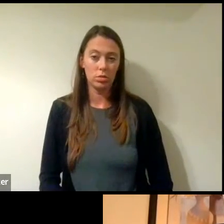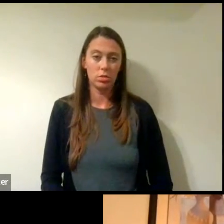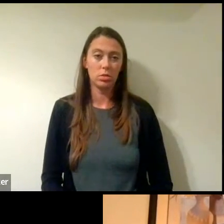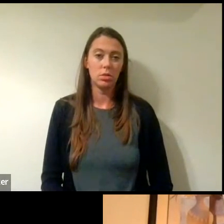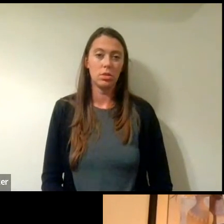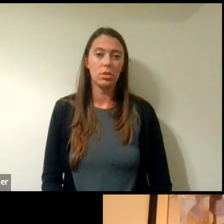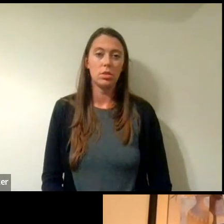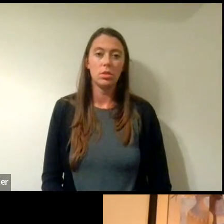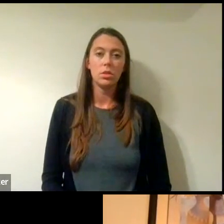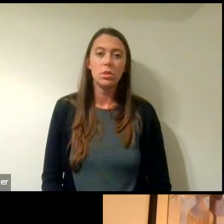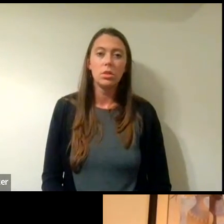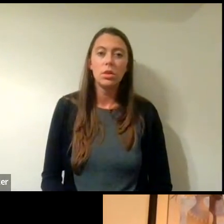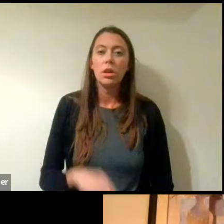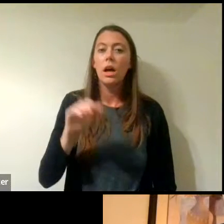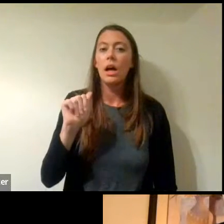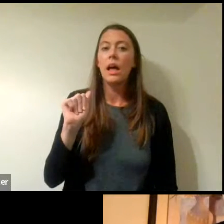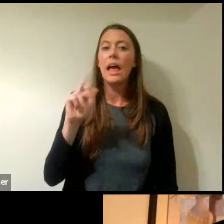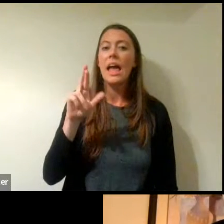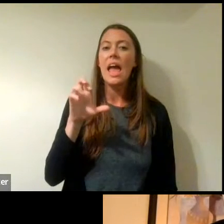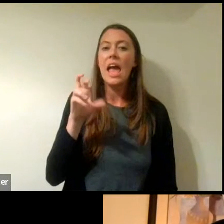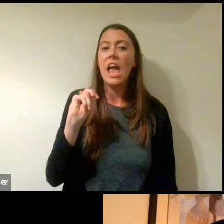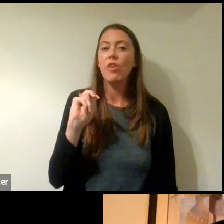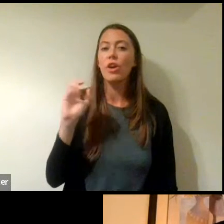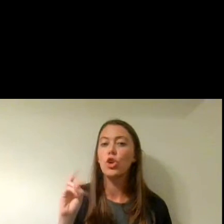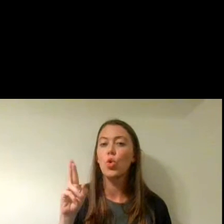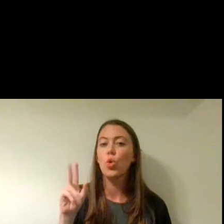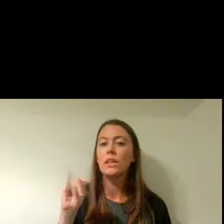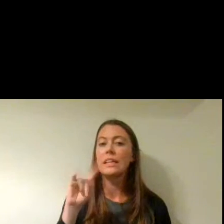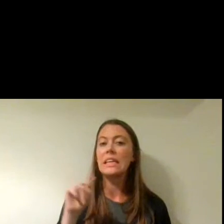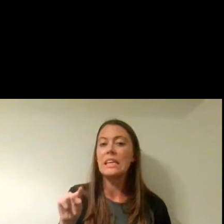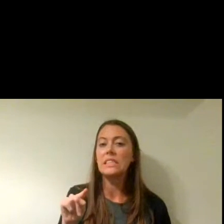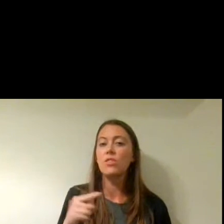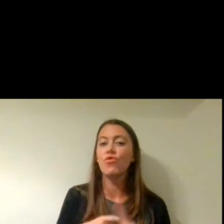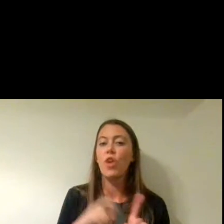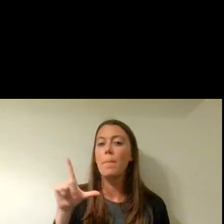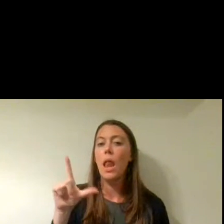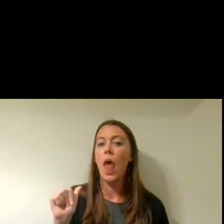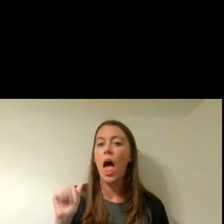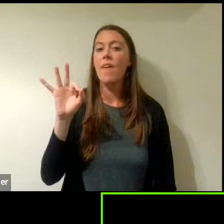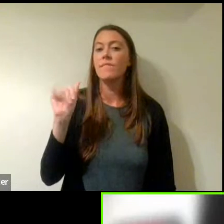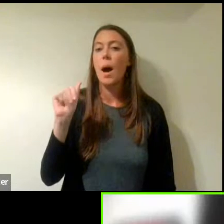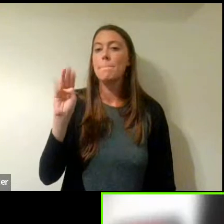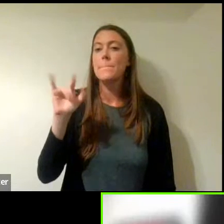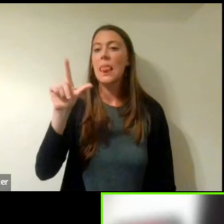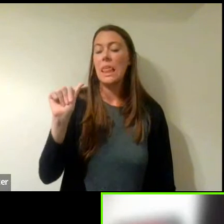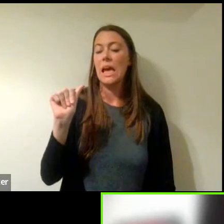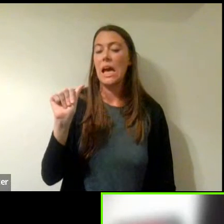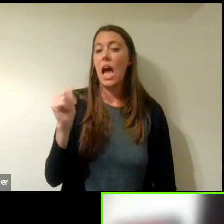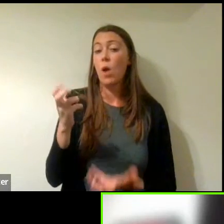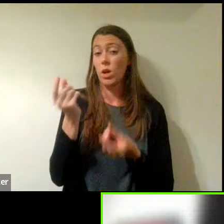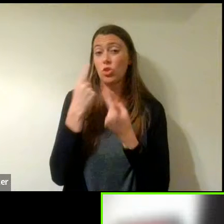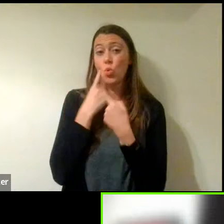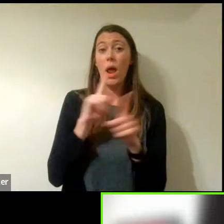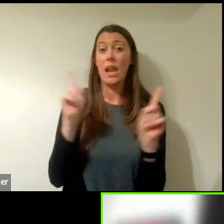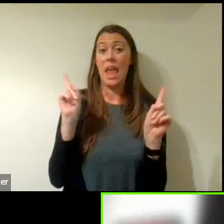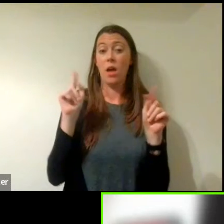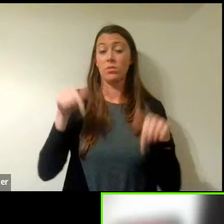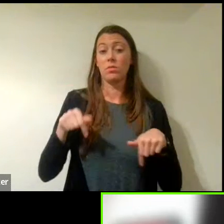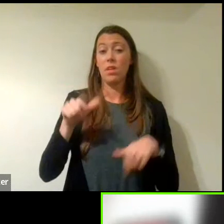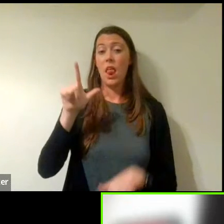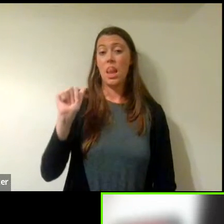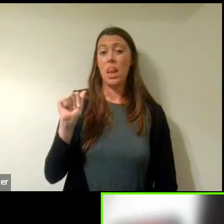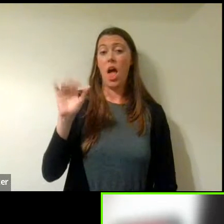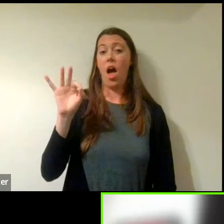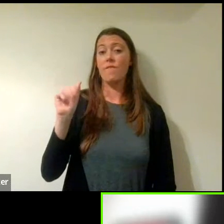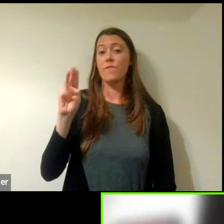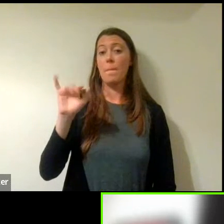Aaron Ortiz from La Familia. I do want to make an announcement that La Familia is moving forward with becoming a test to treat